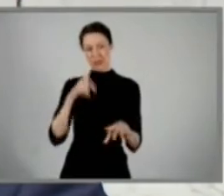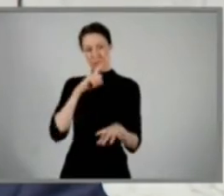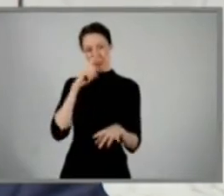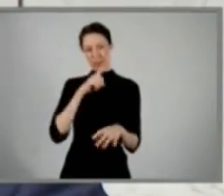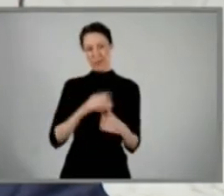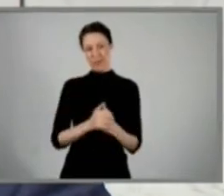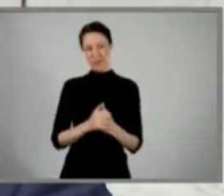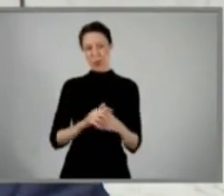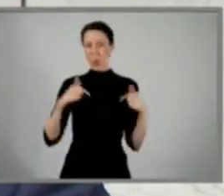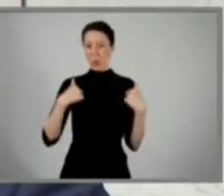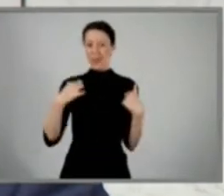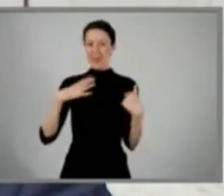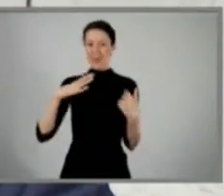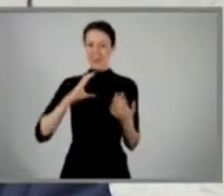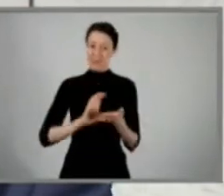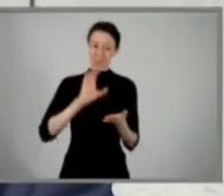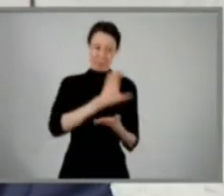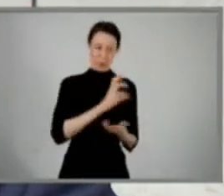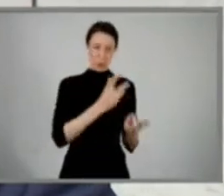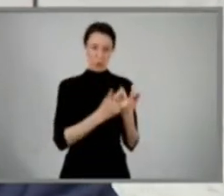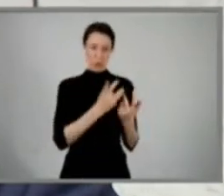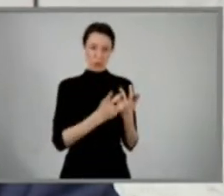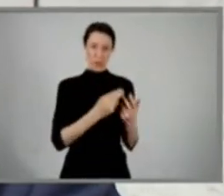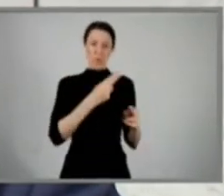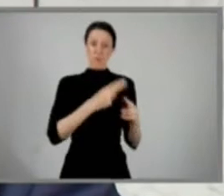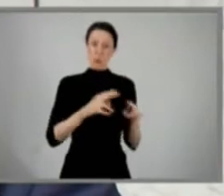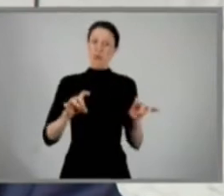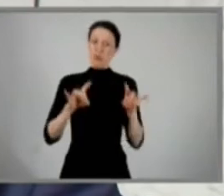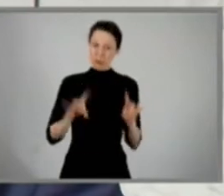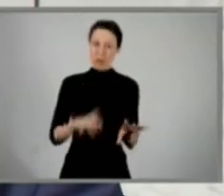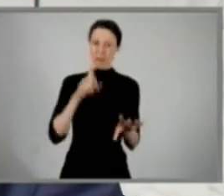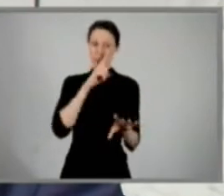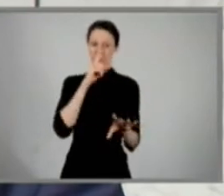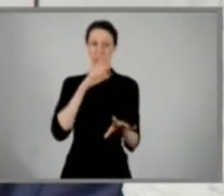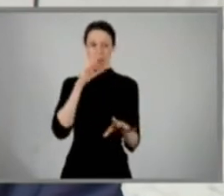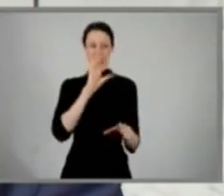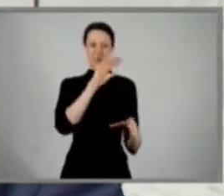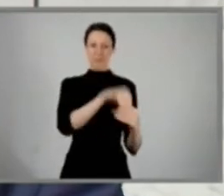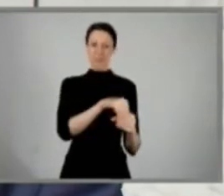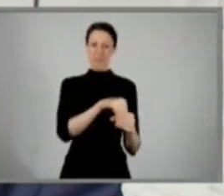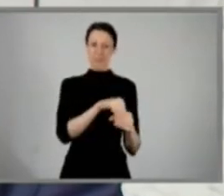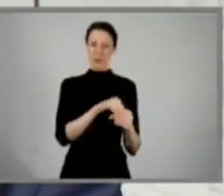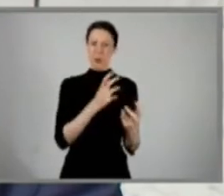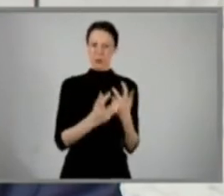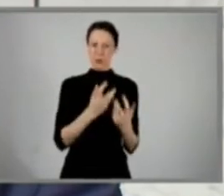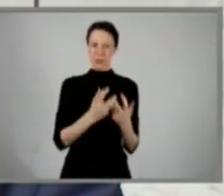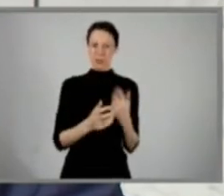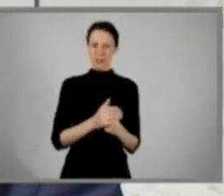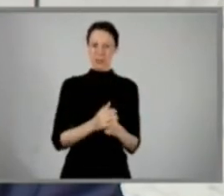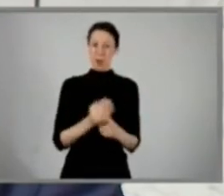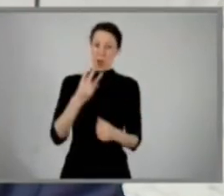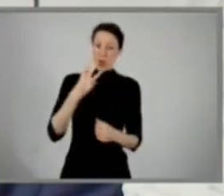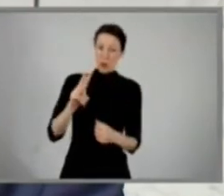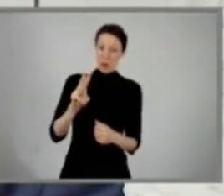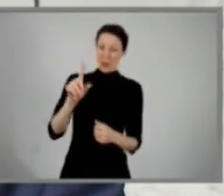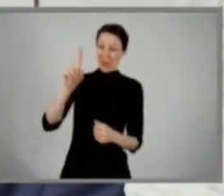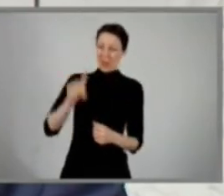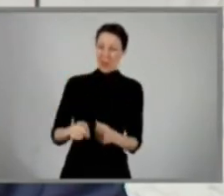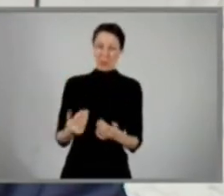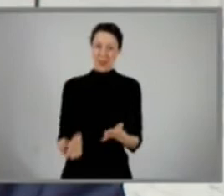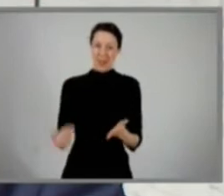to get additional places at universities, 30,000 additional places next year. 30,000 additional places in universities next